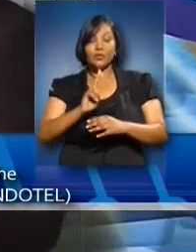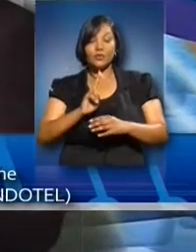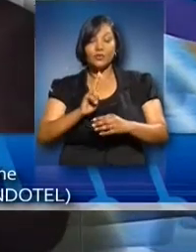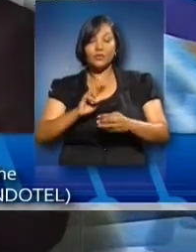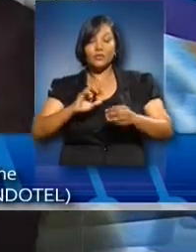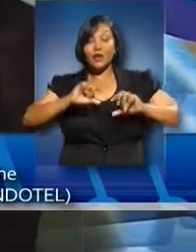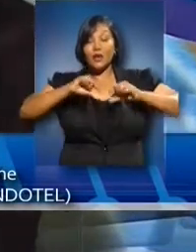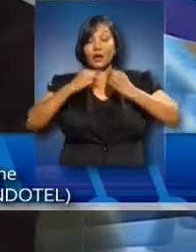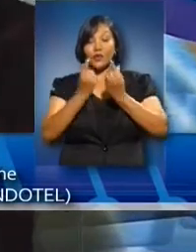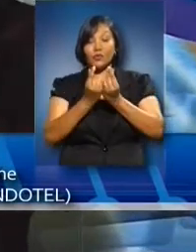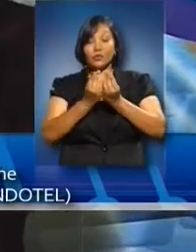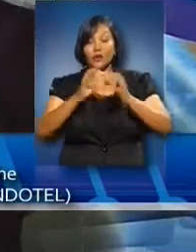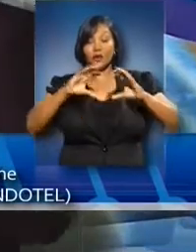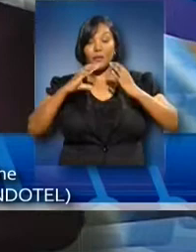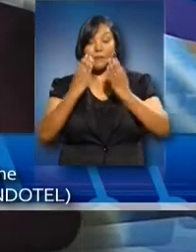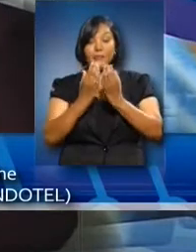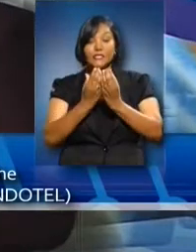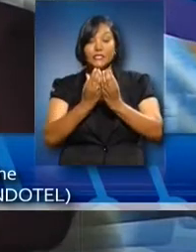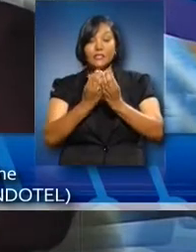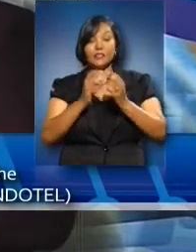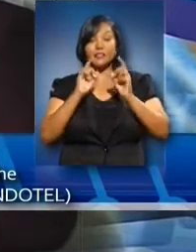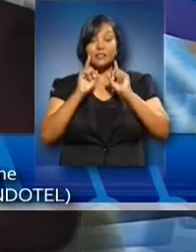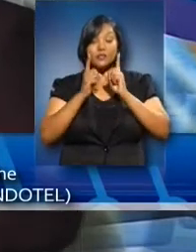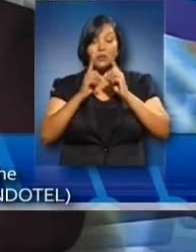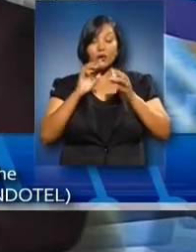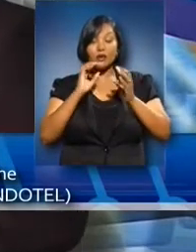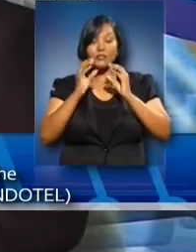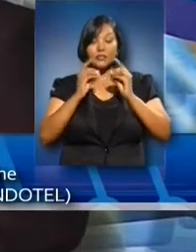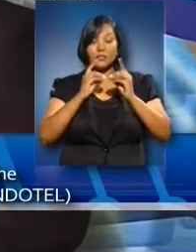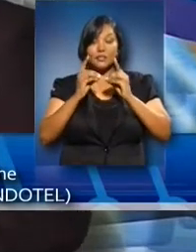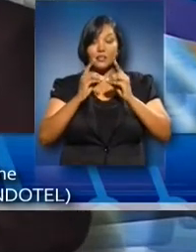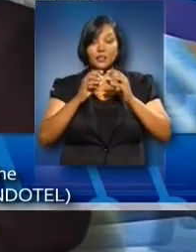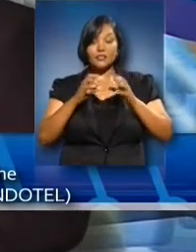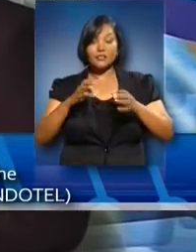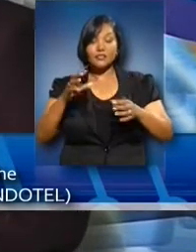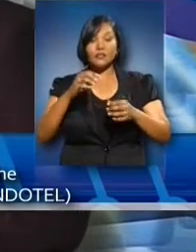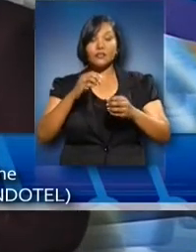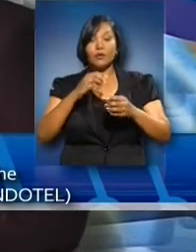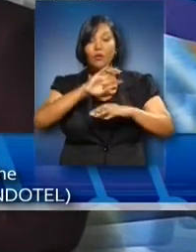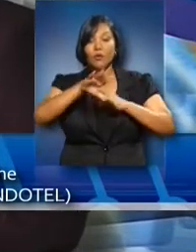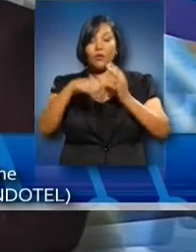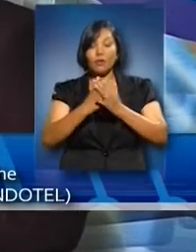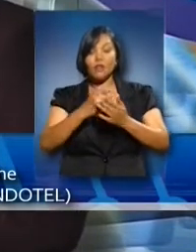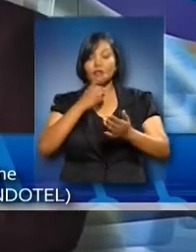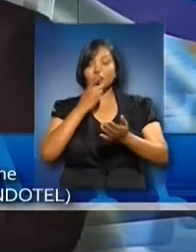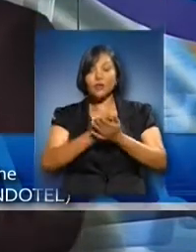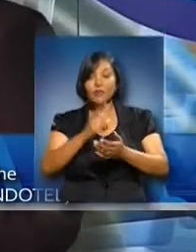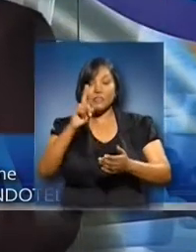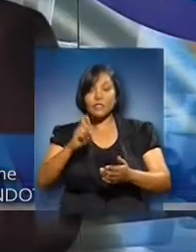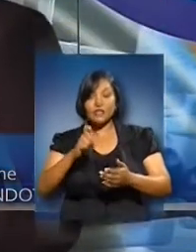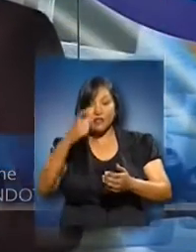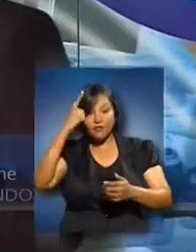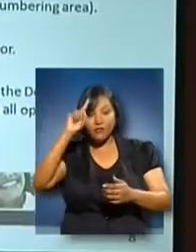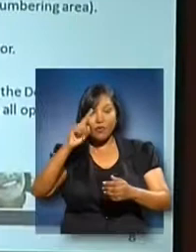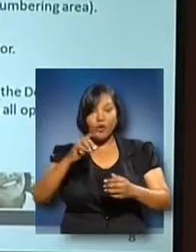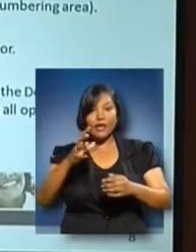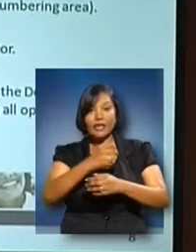committee to do all the documents needed for the international